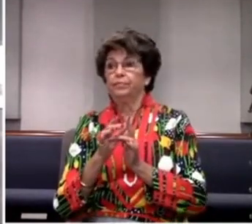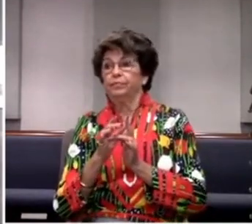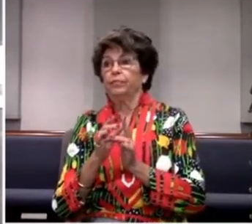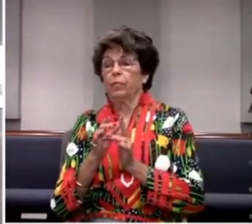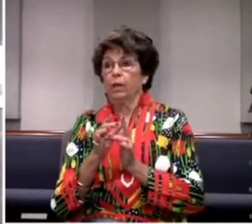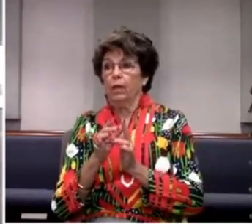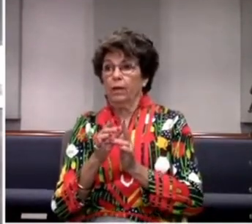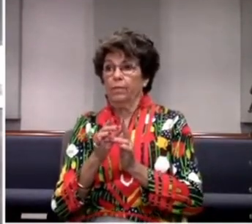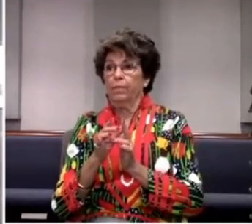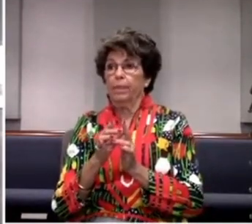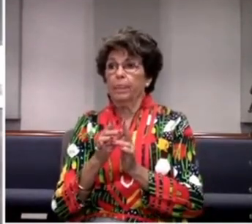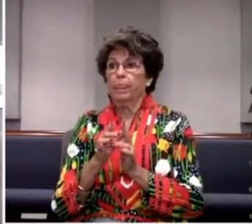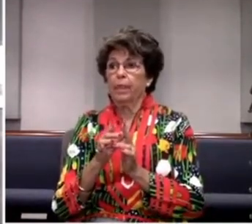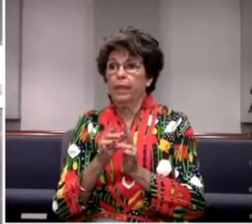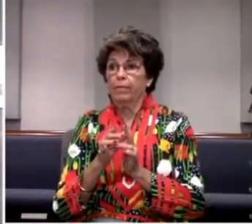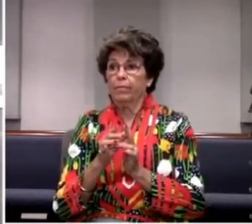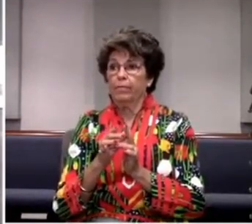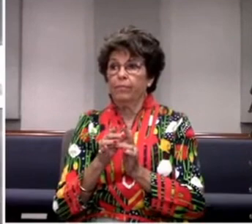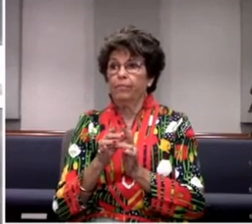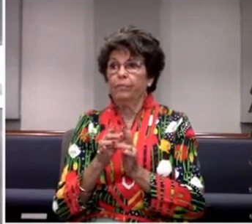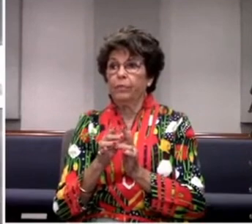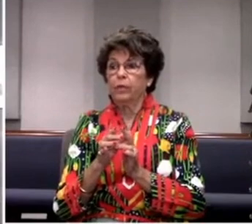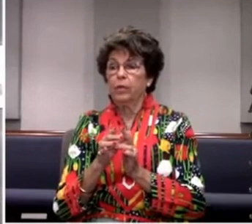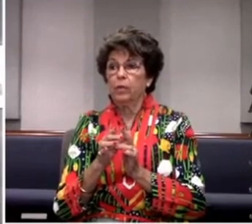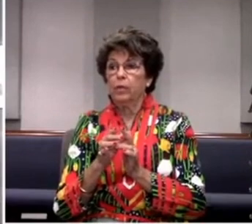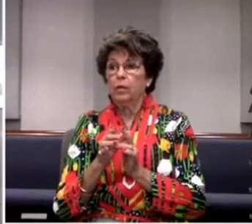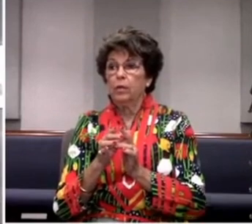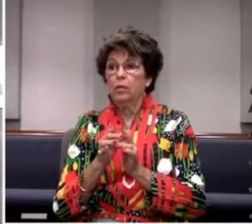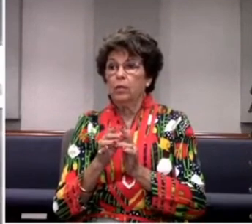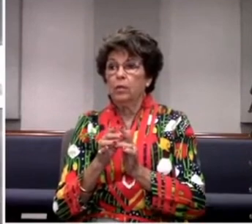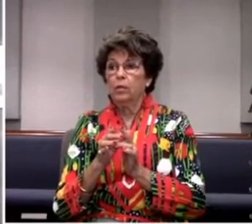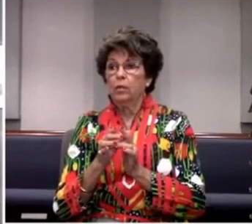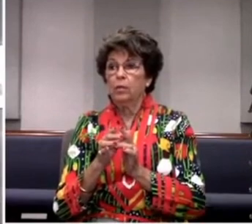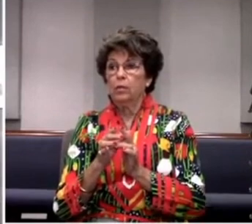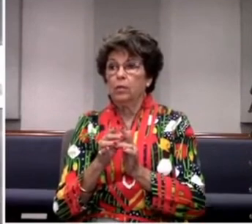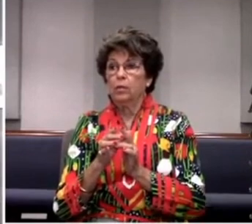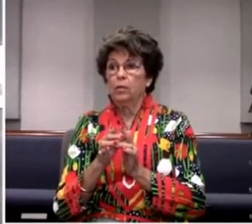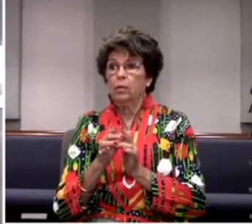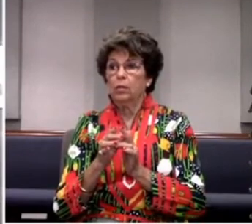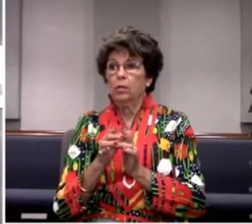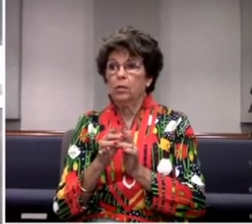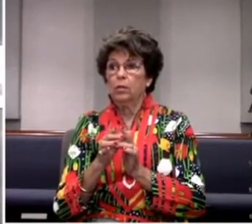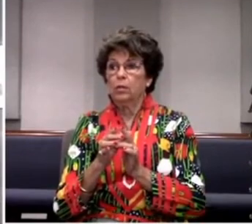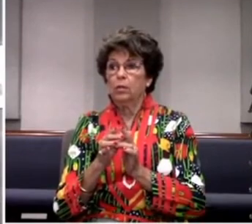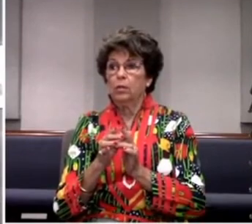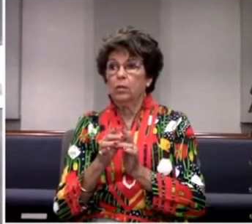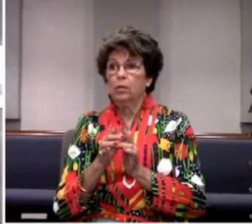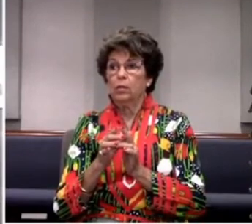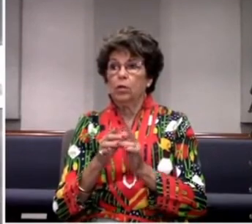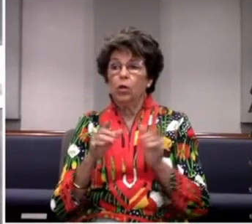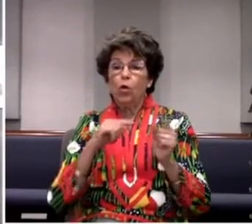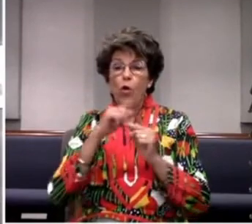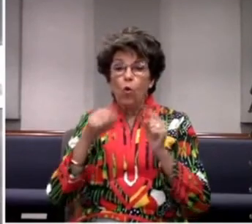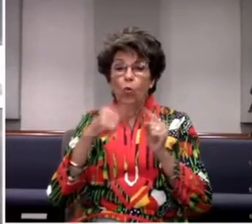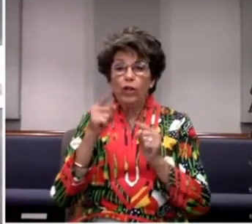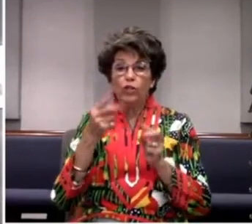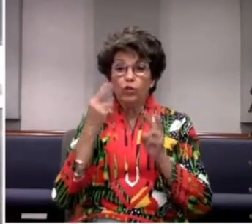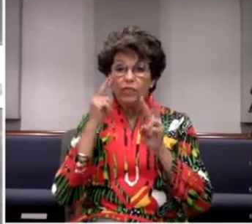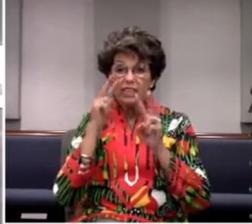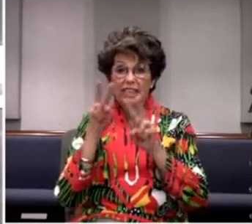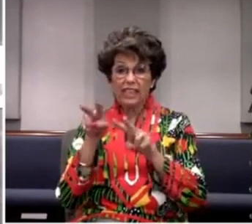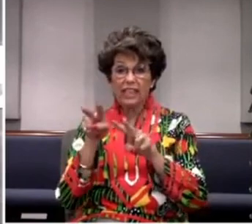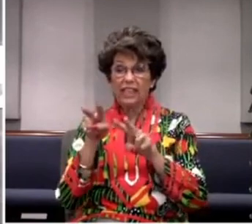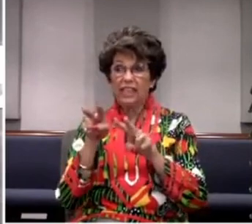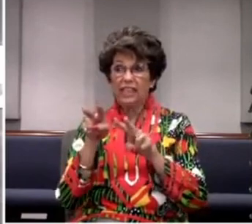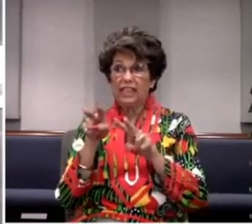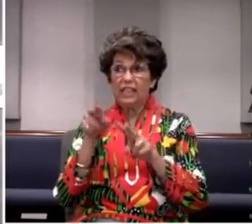actually get a glimpse of the gnarly, twisted, created being, that person